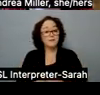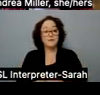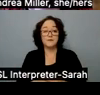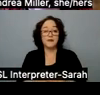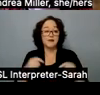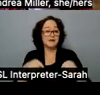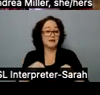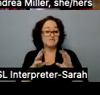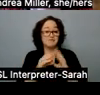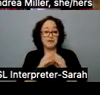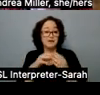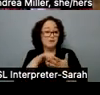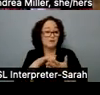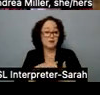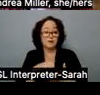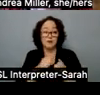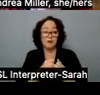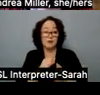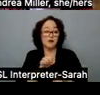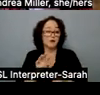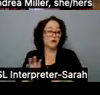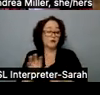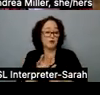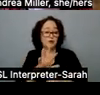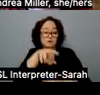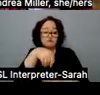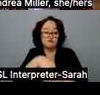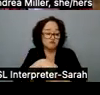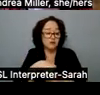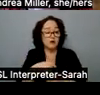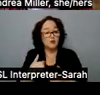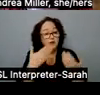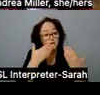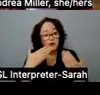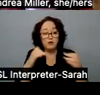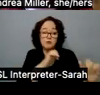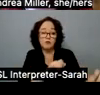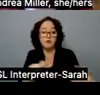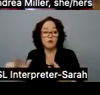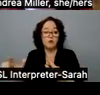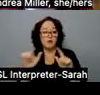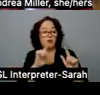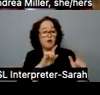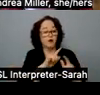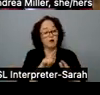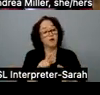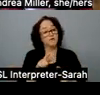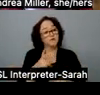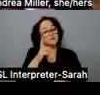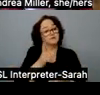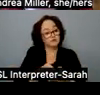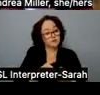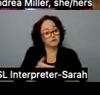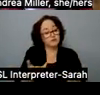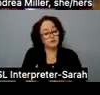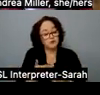participation. We are so thankful to you all for be here with us and engaging your questions